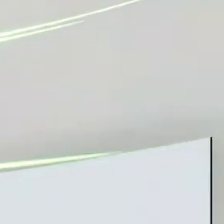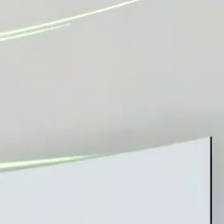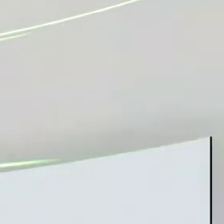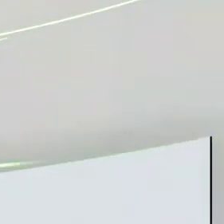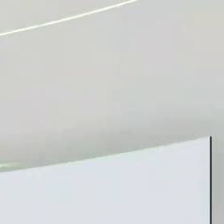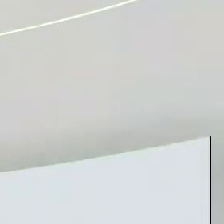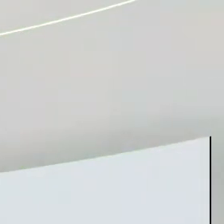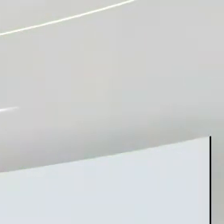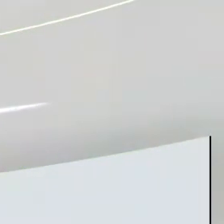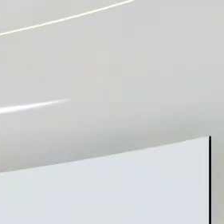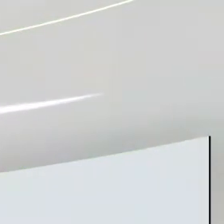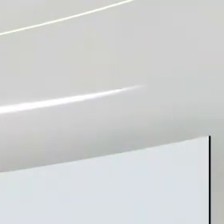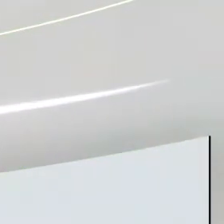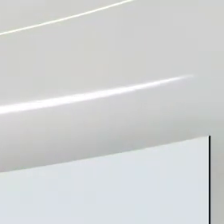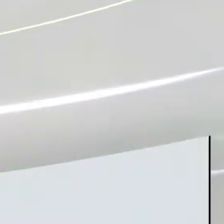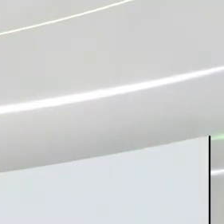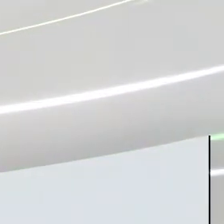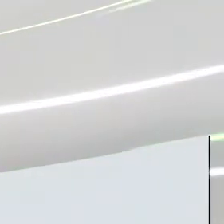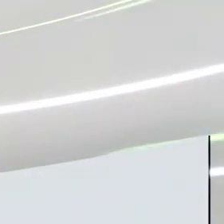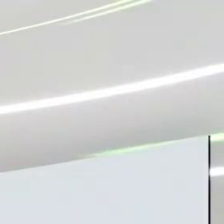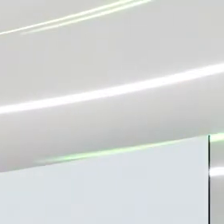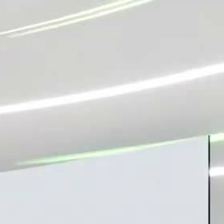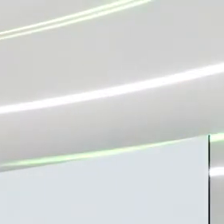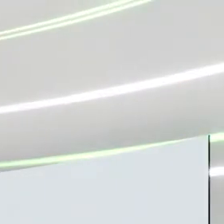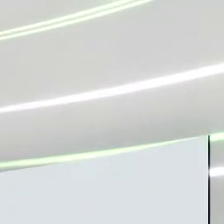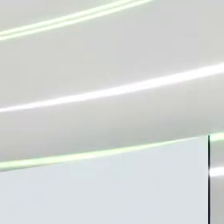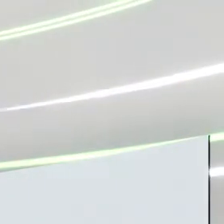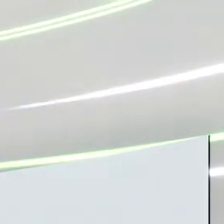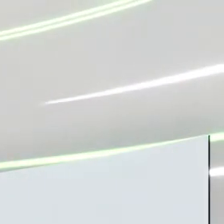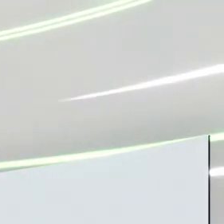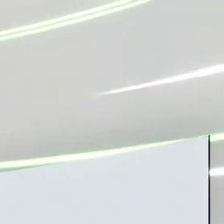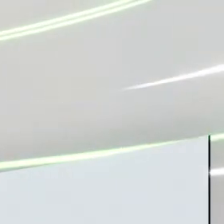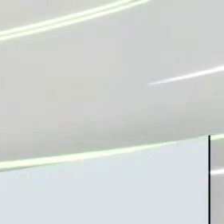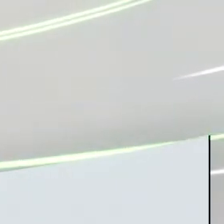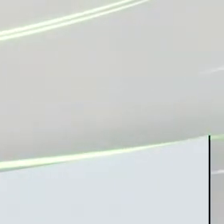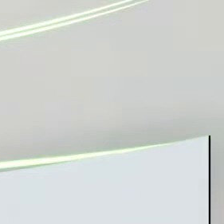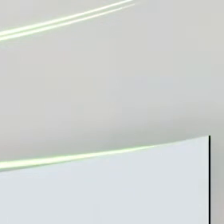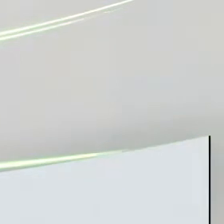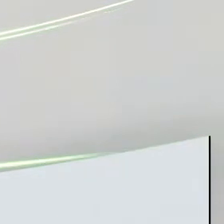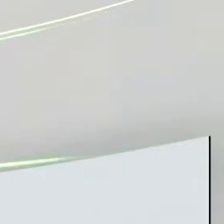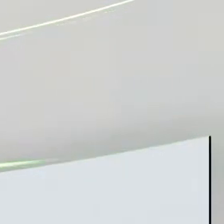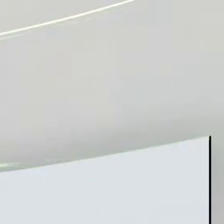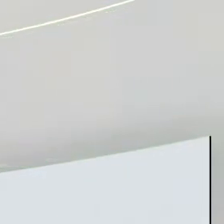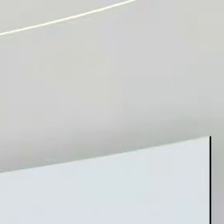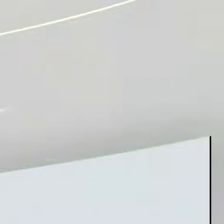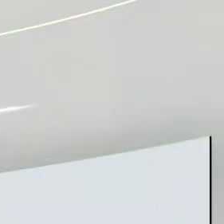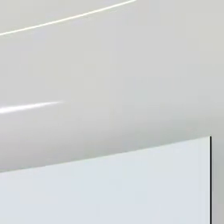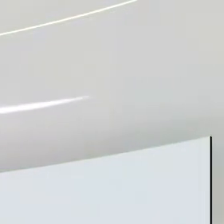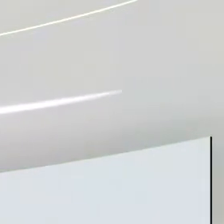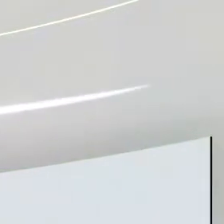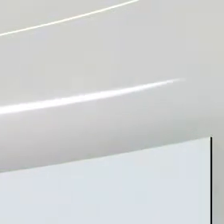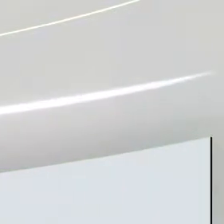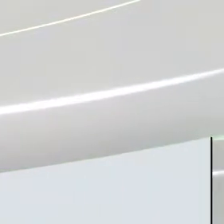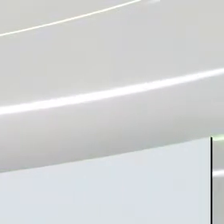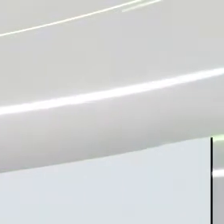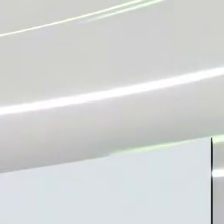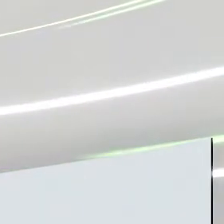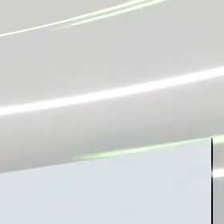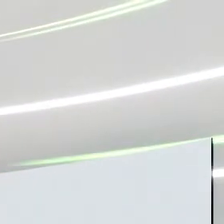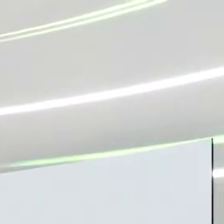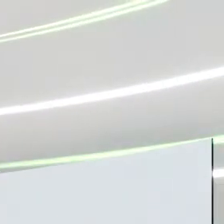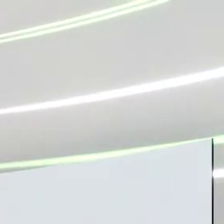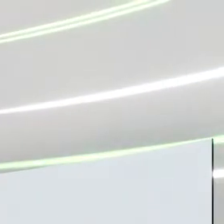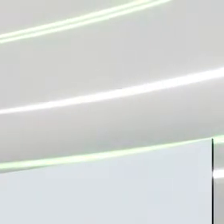you very much for joining us today. And special thank you to Fundación Descúbreme and